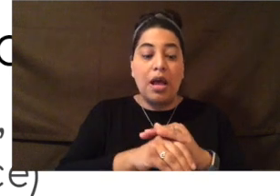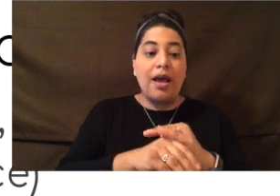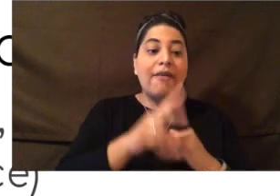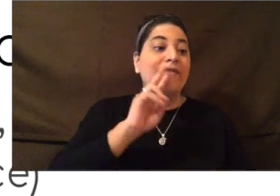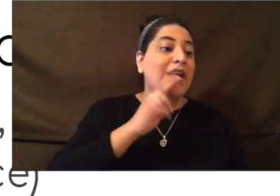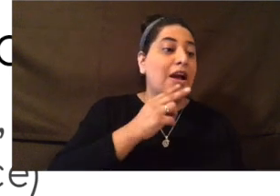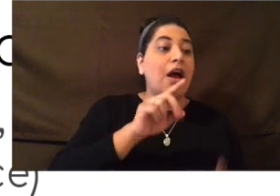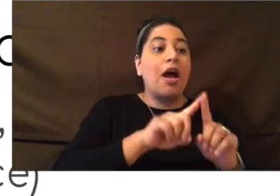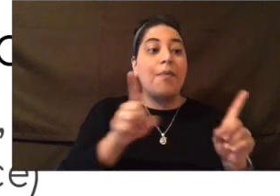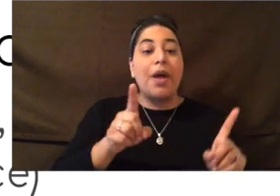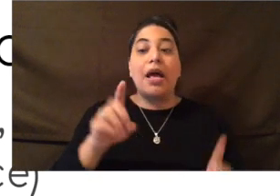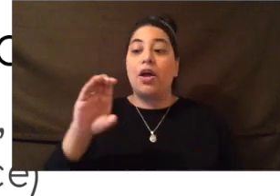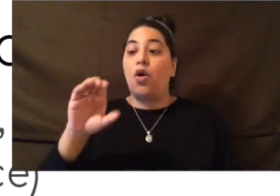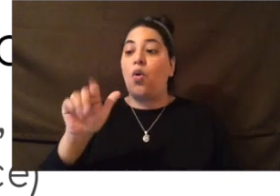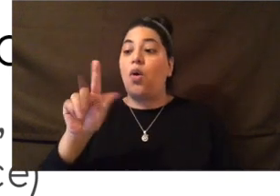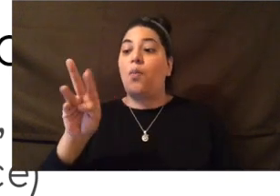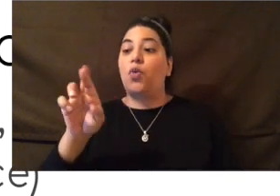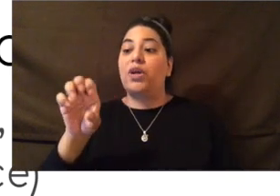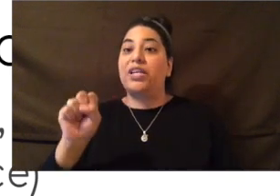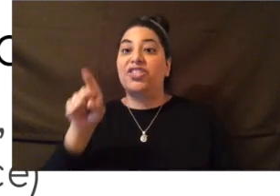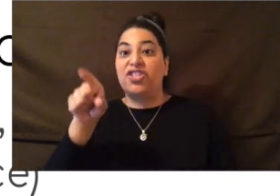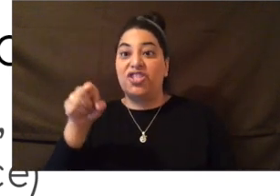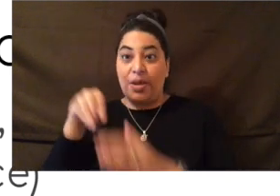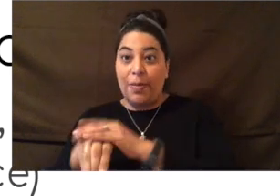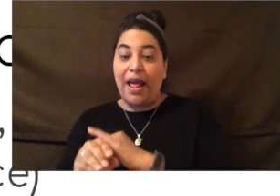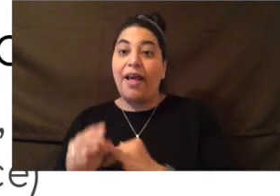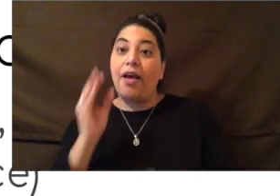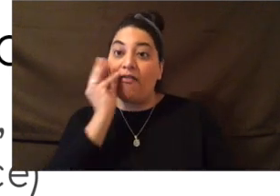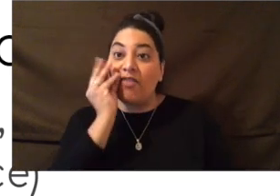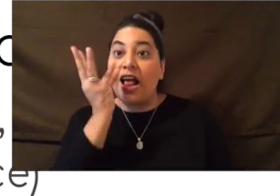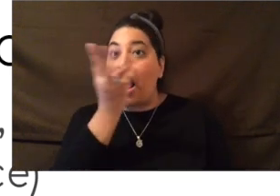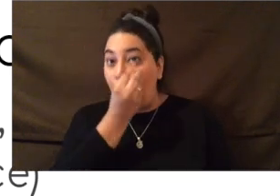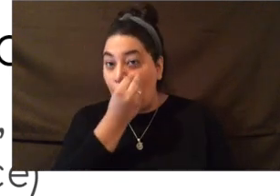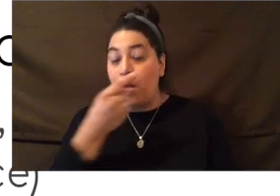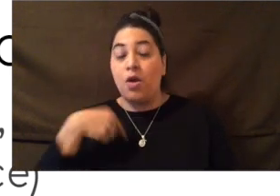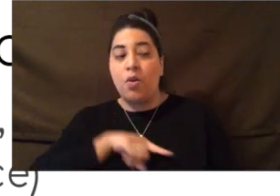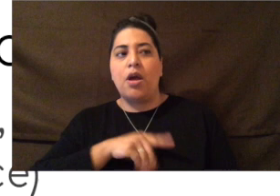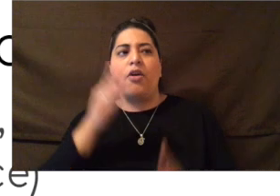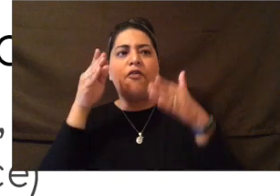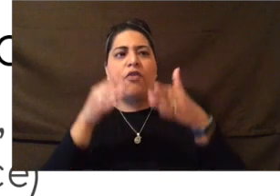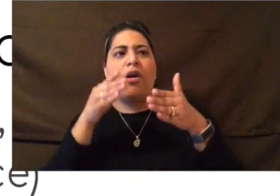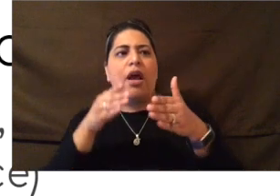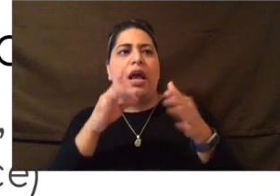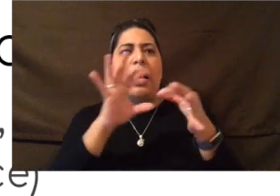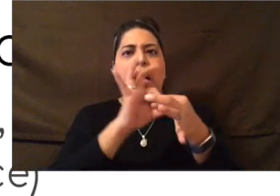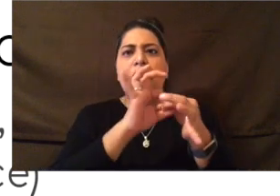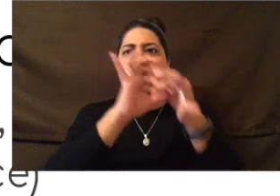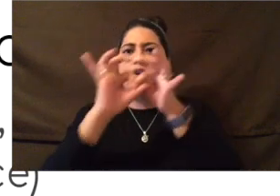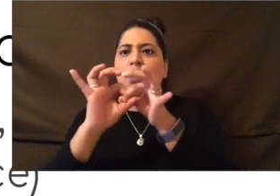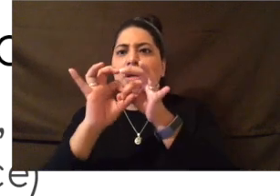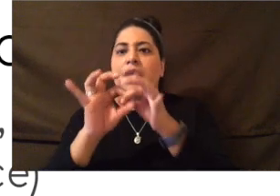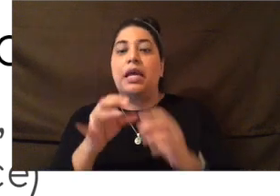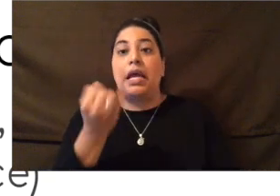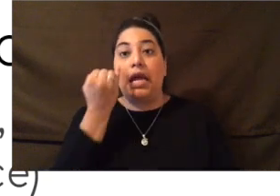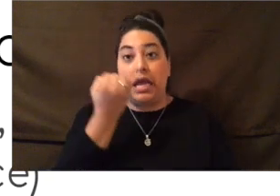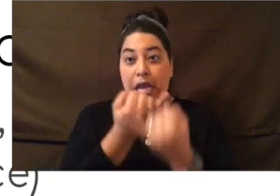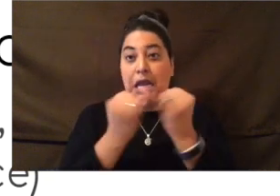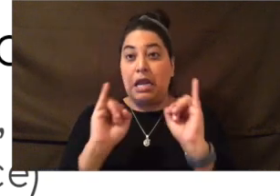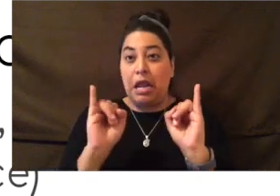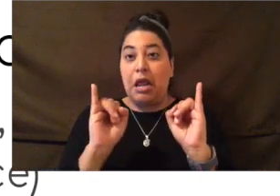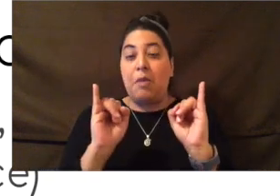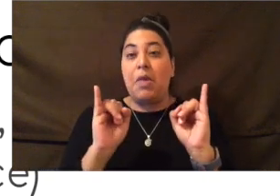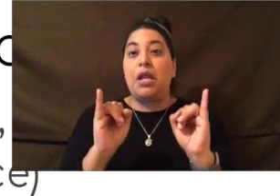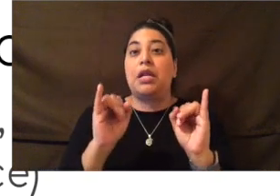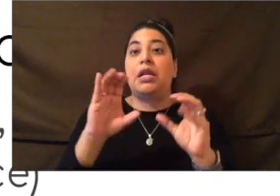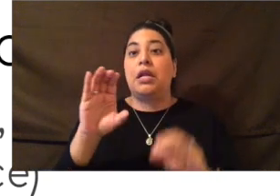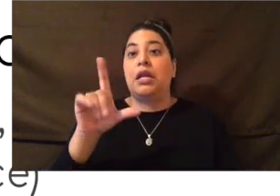plants vegetables, but Miss Colibreeze grows flowers. Okay, so we're going to be focusing on